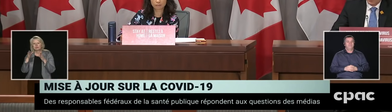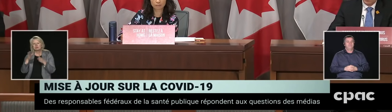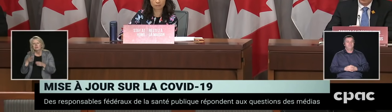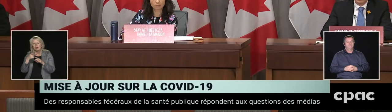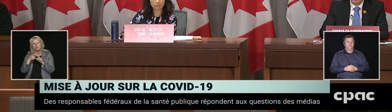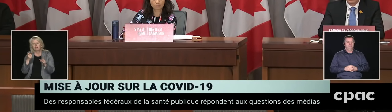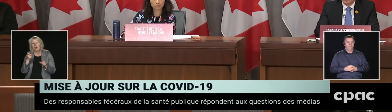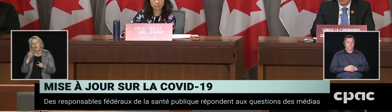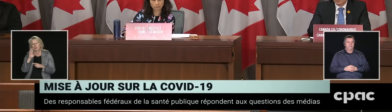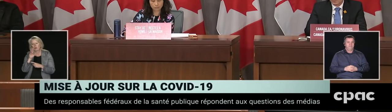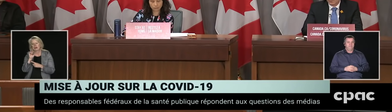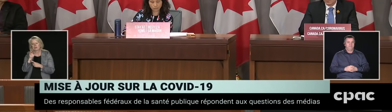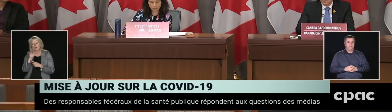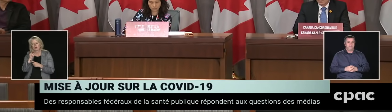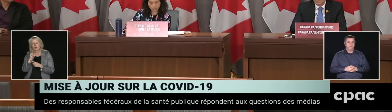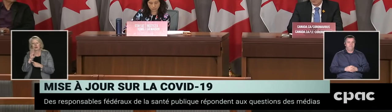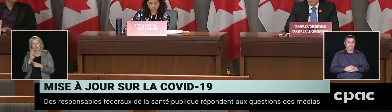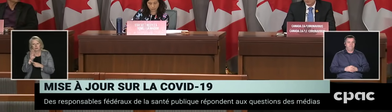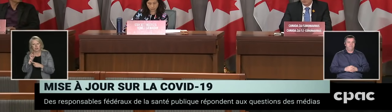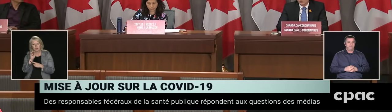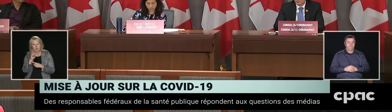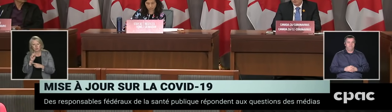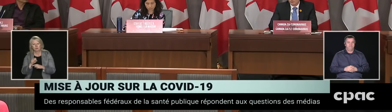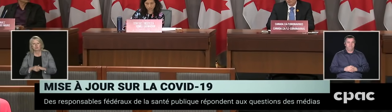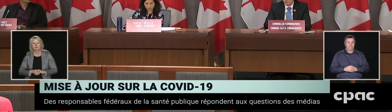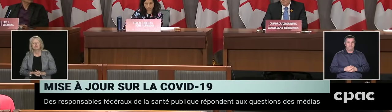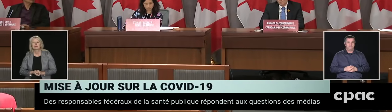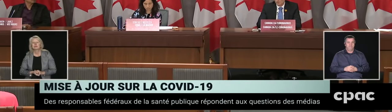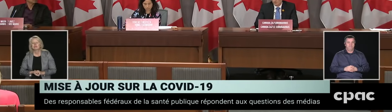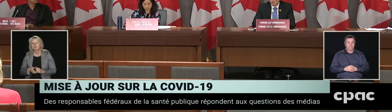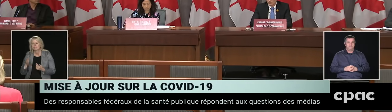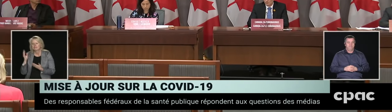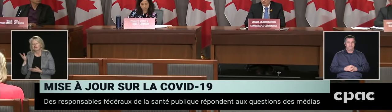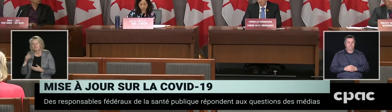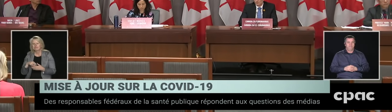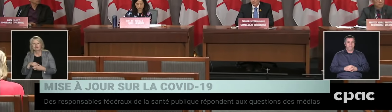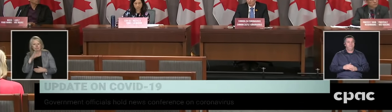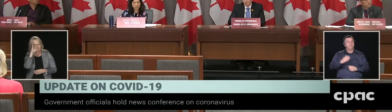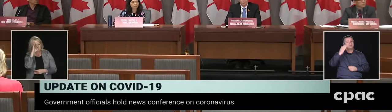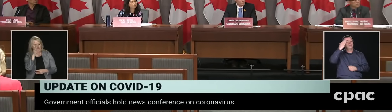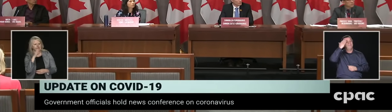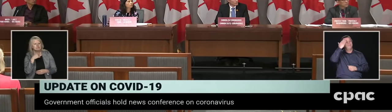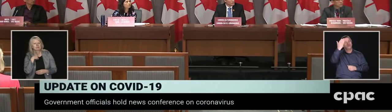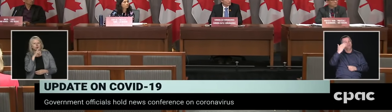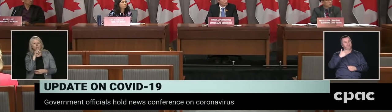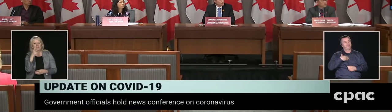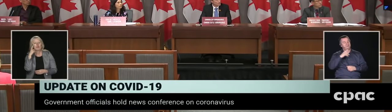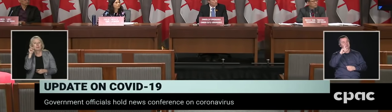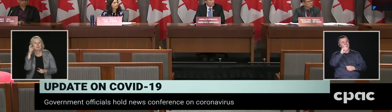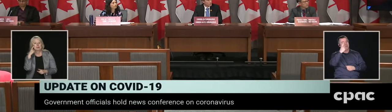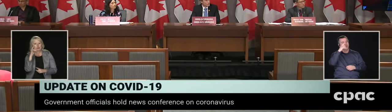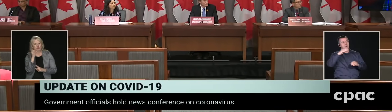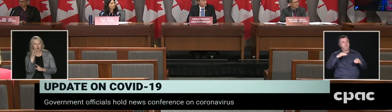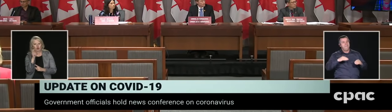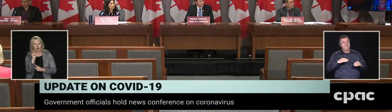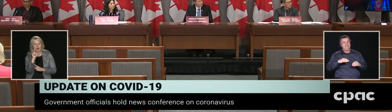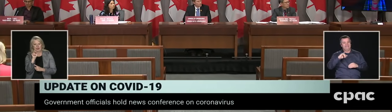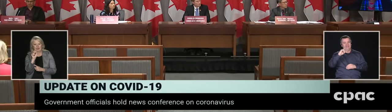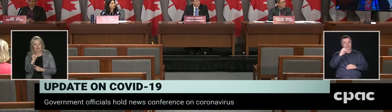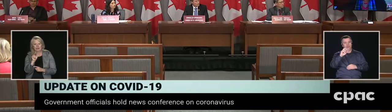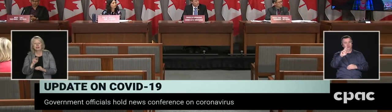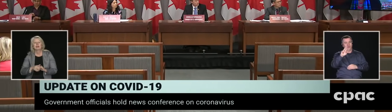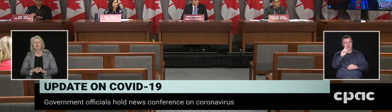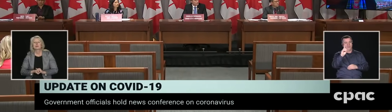parole. Hi there. My question is for Minister Jordan. We're hearing concerns here in New